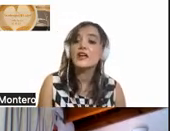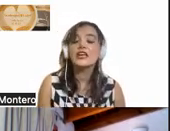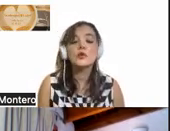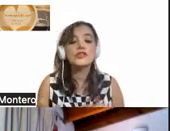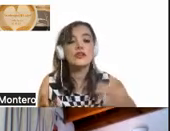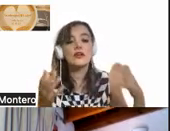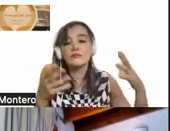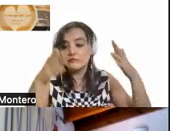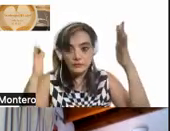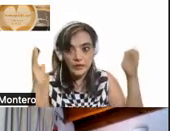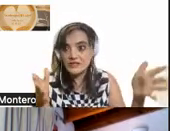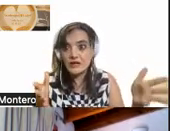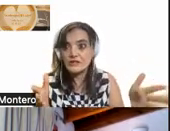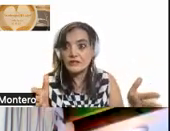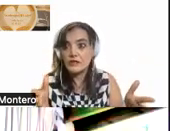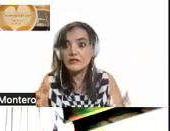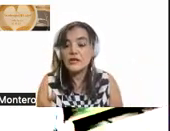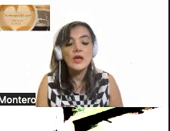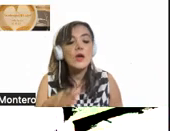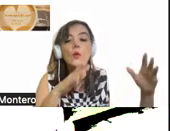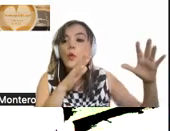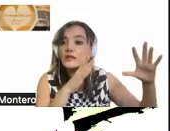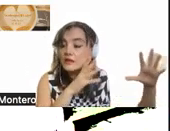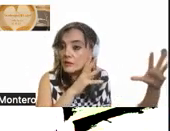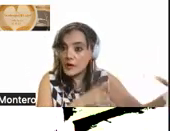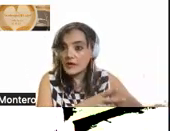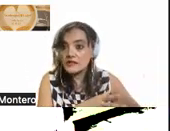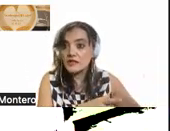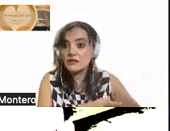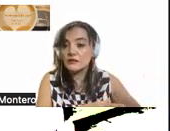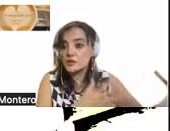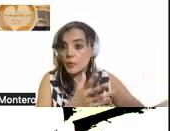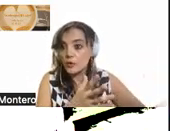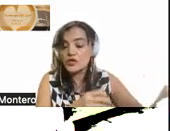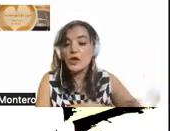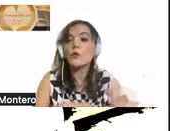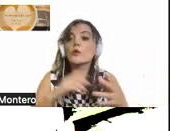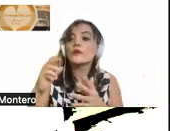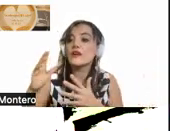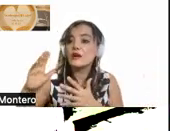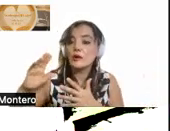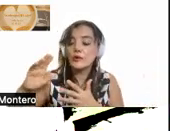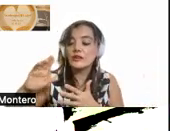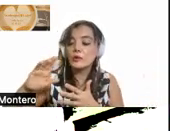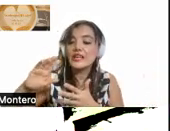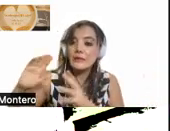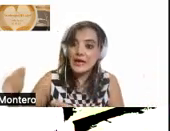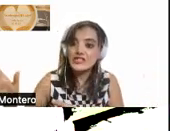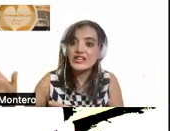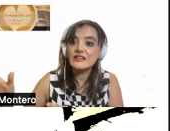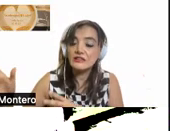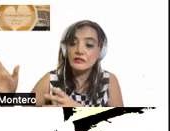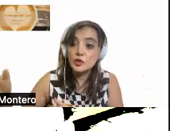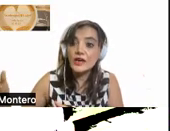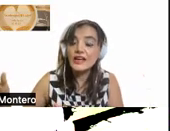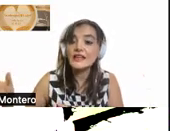athletes in which brain scans are done on them when they are practicing their sport or when they are only